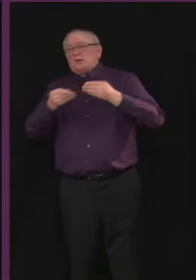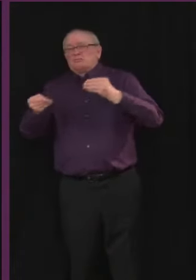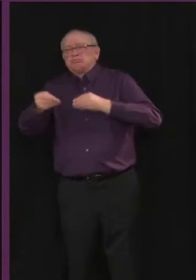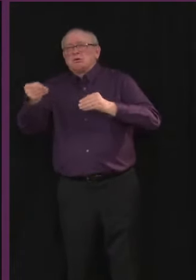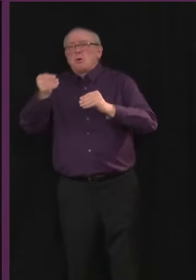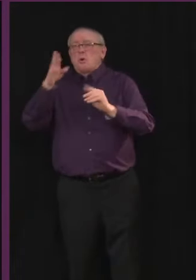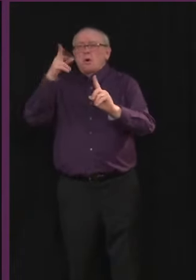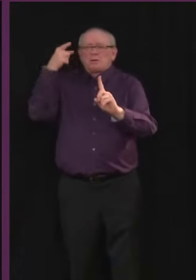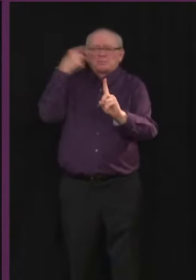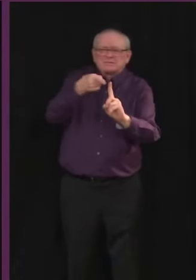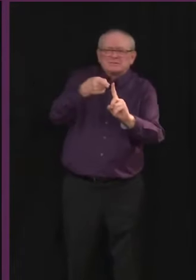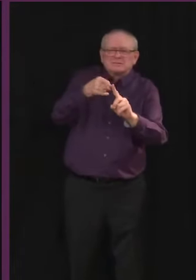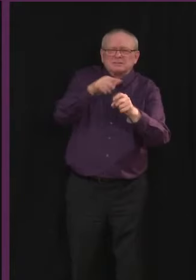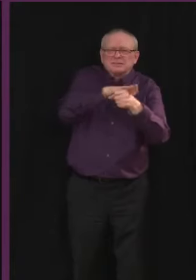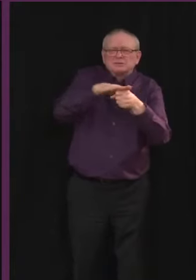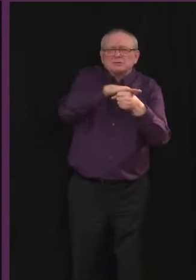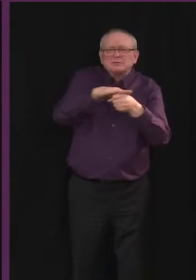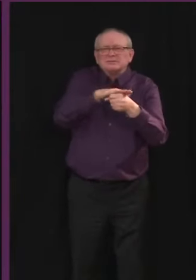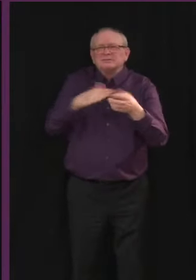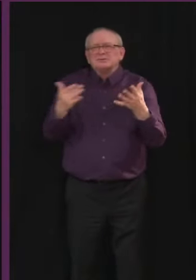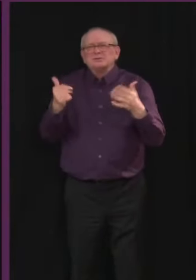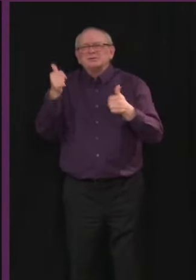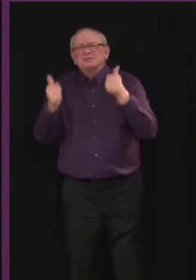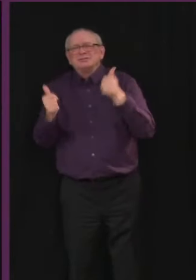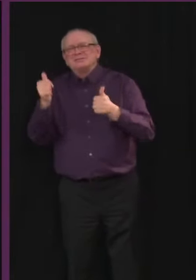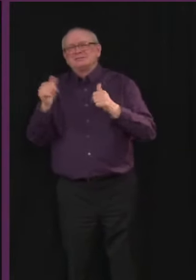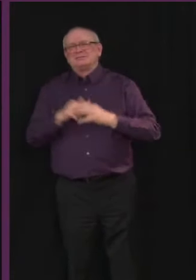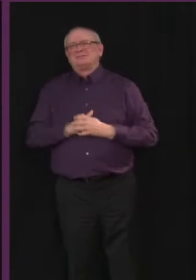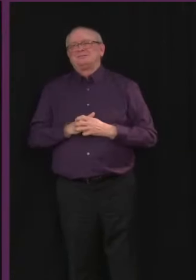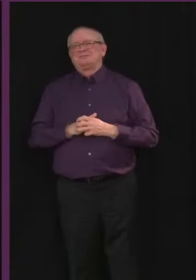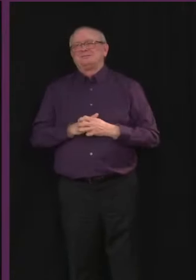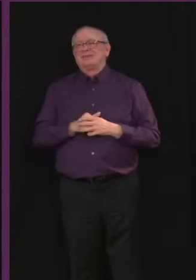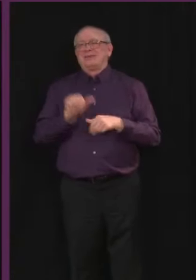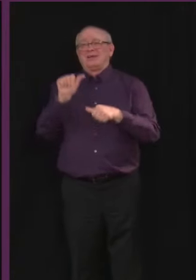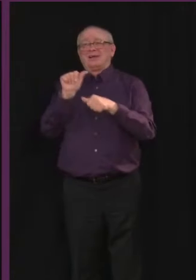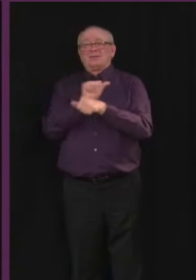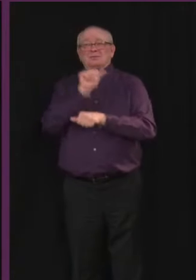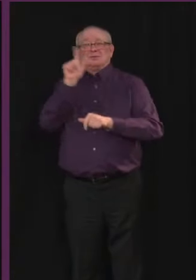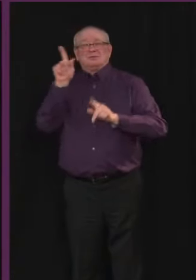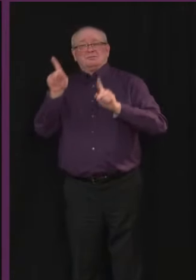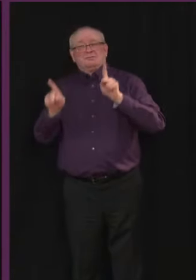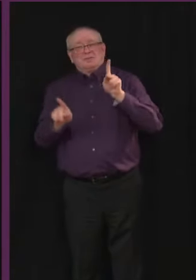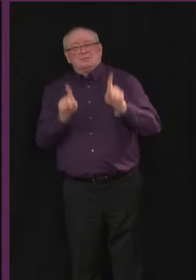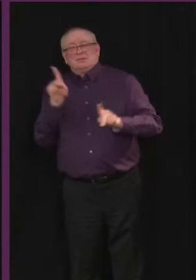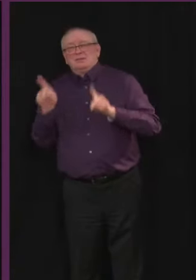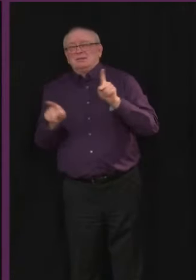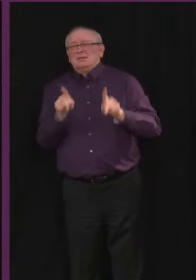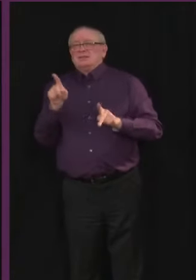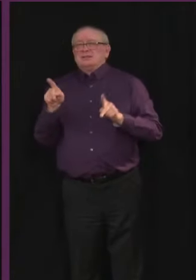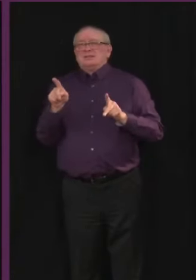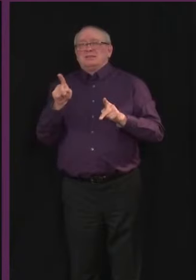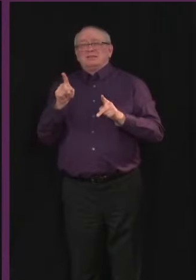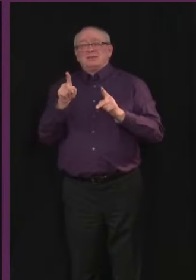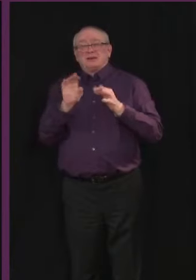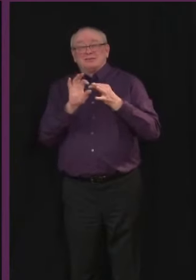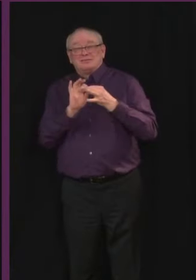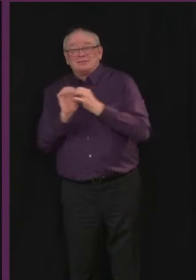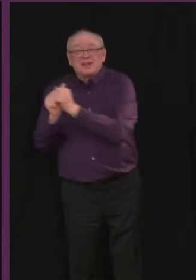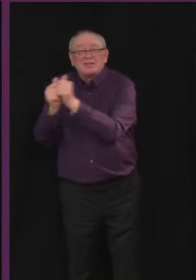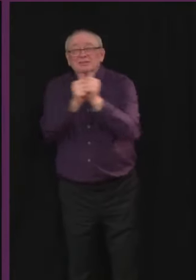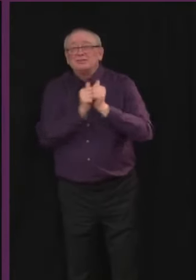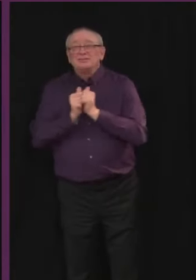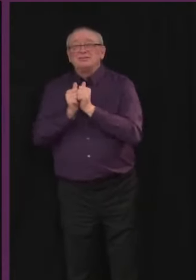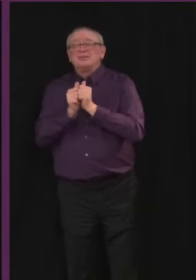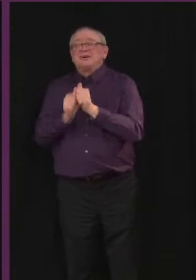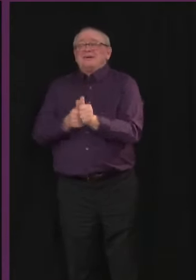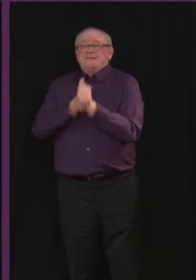locations. But again, the really important part that Albertans can take away from this is that collectively we need to continue doing all of the